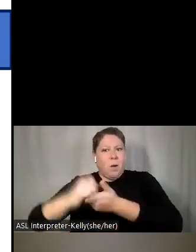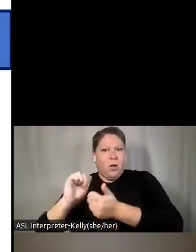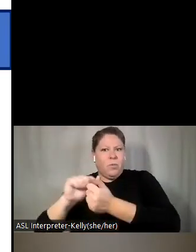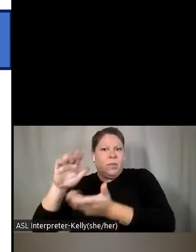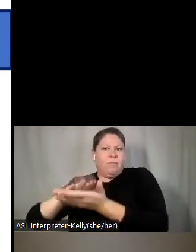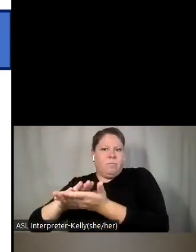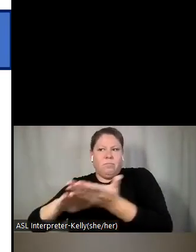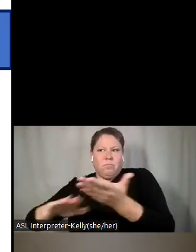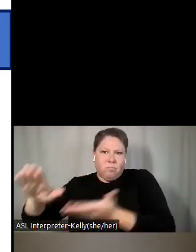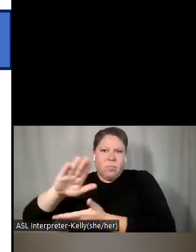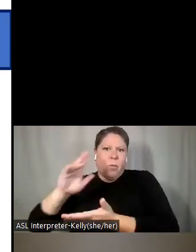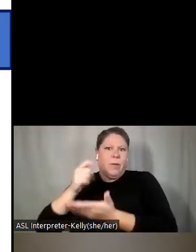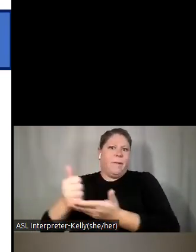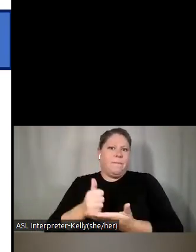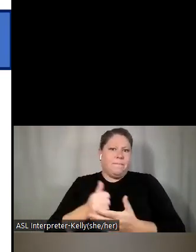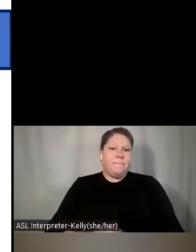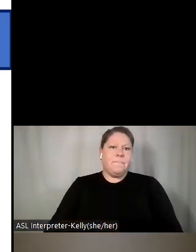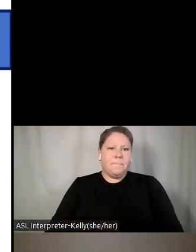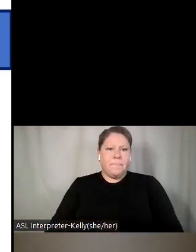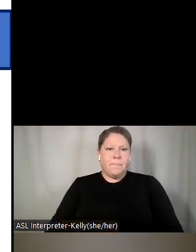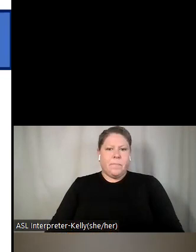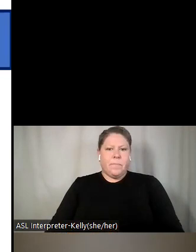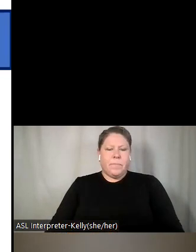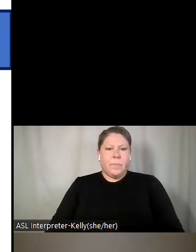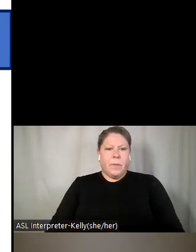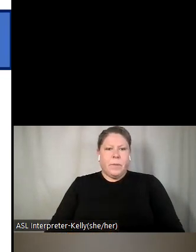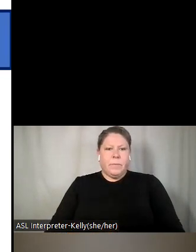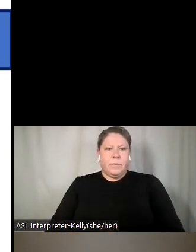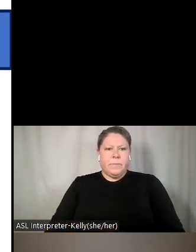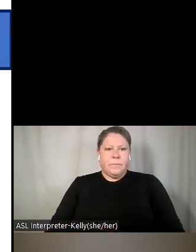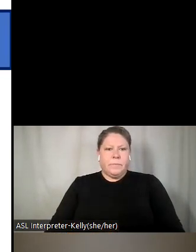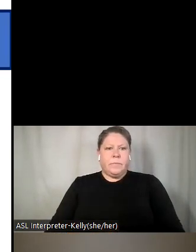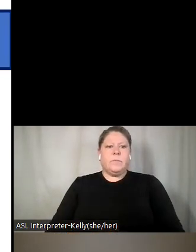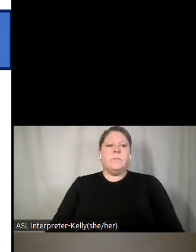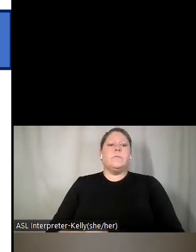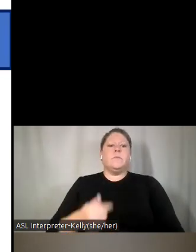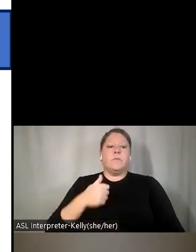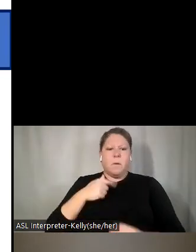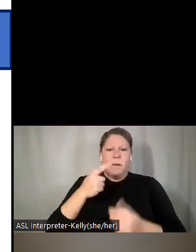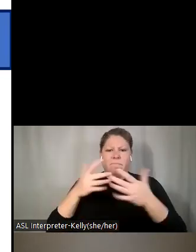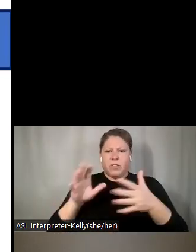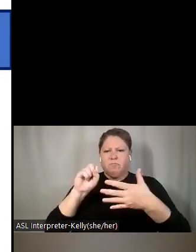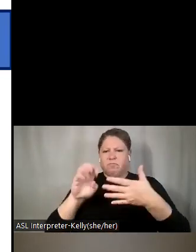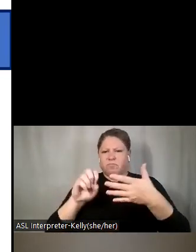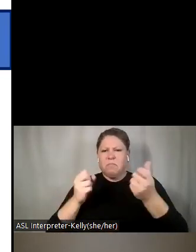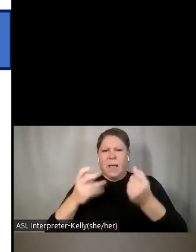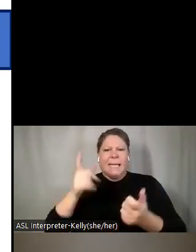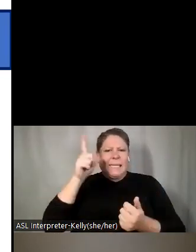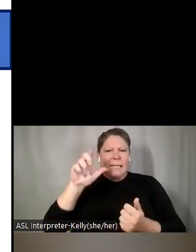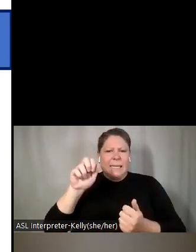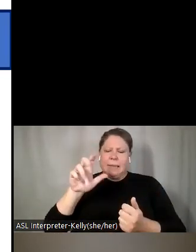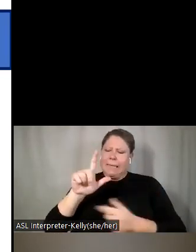And so these past few slides have shown a lot on some of these great lean concepts we've been working to instill within